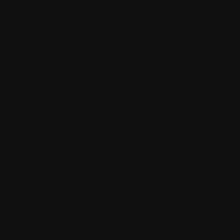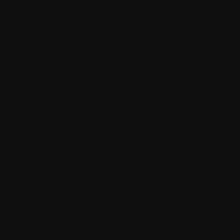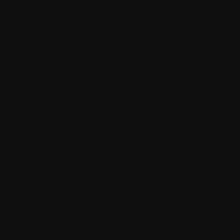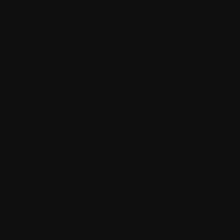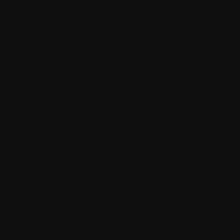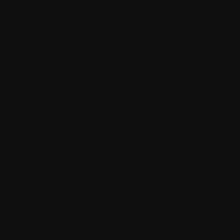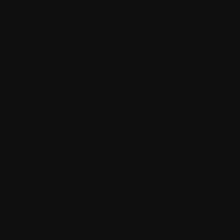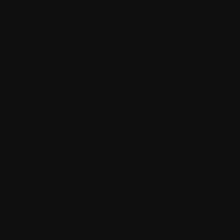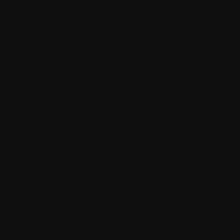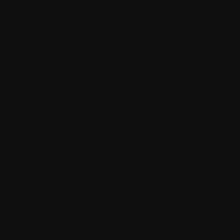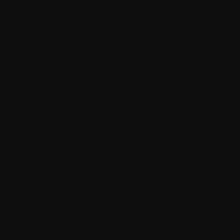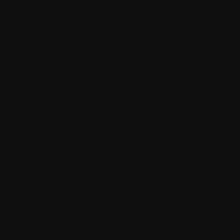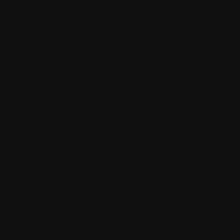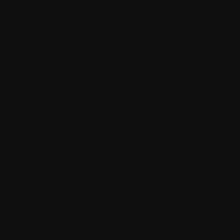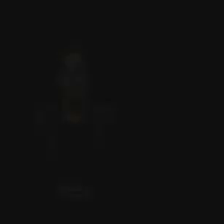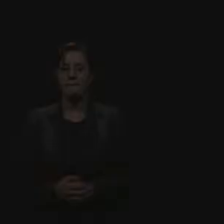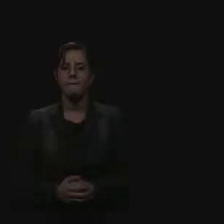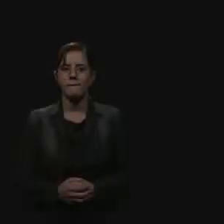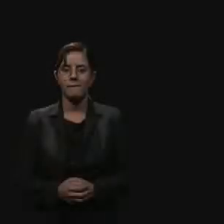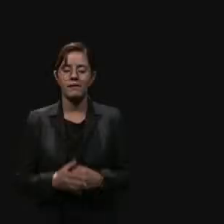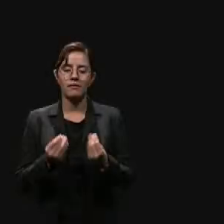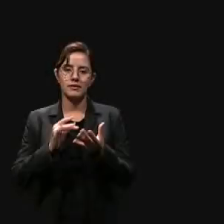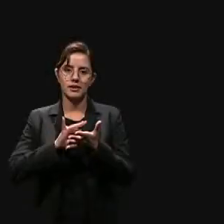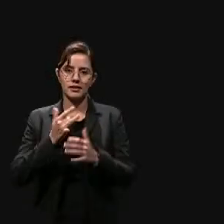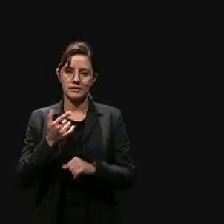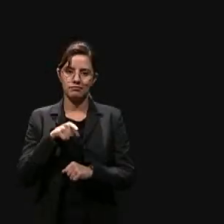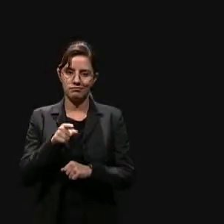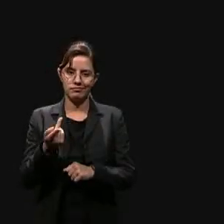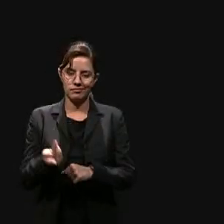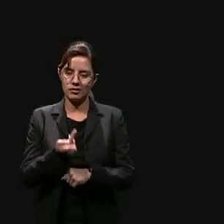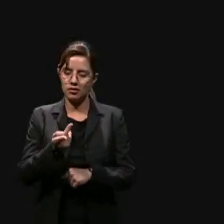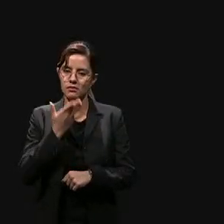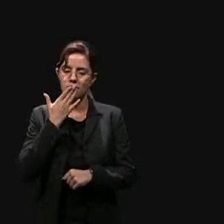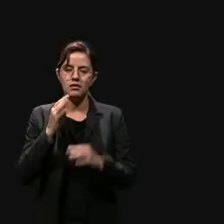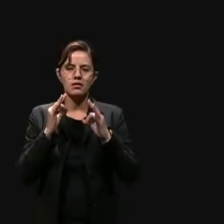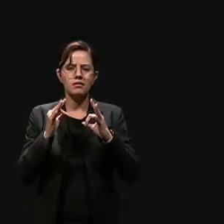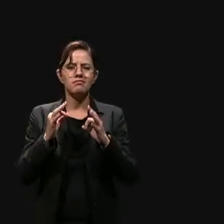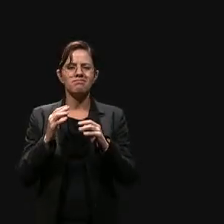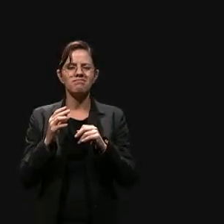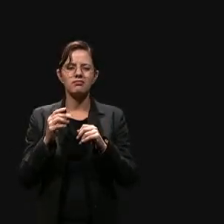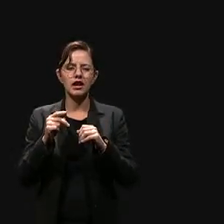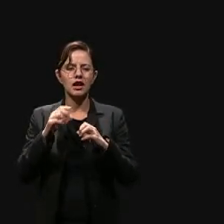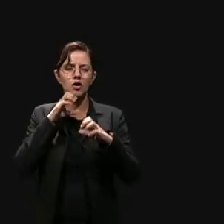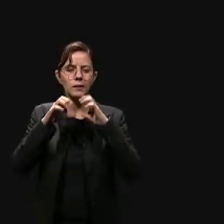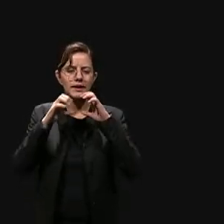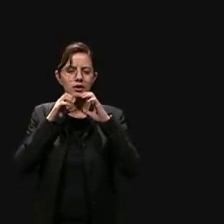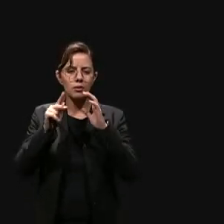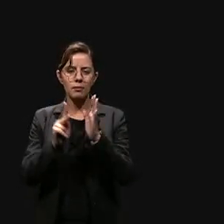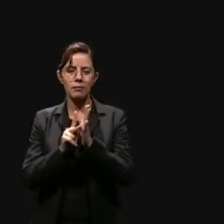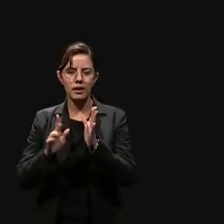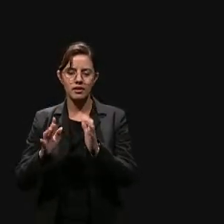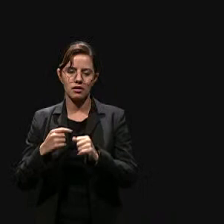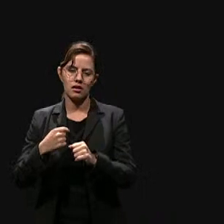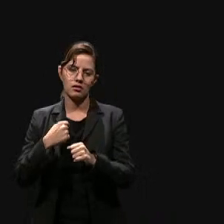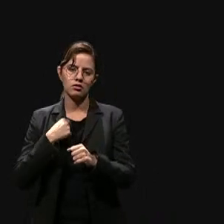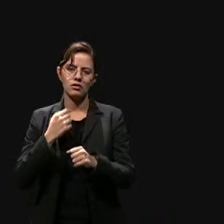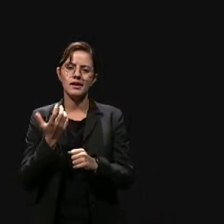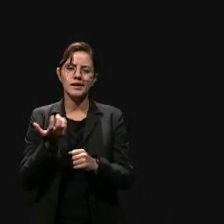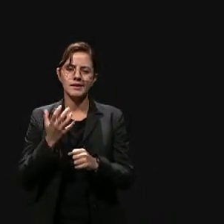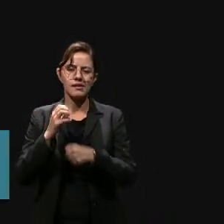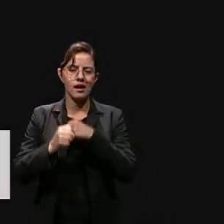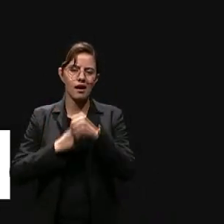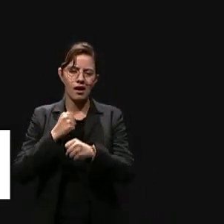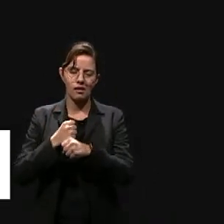tried to do over the last few years has been to, to educate the media on knowing what's